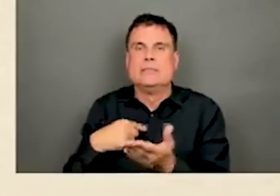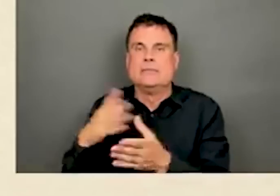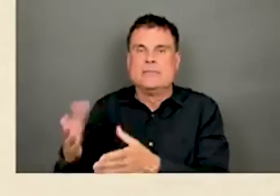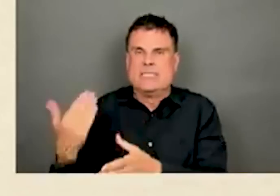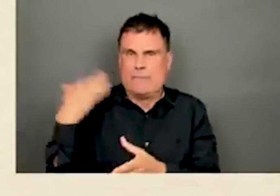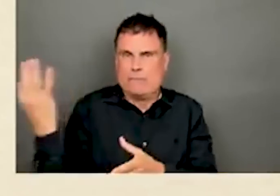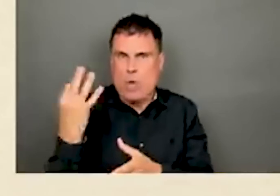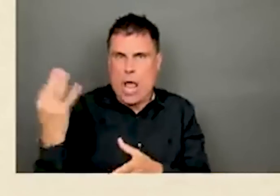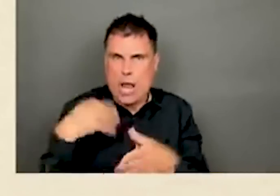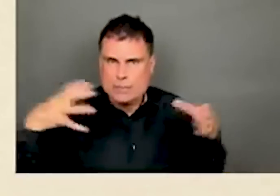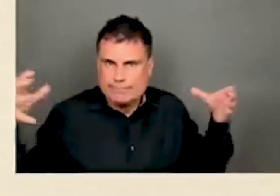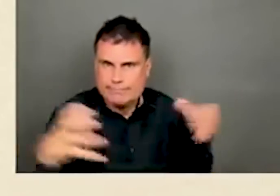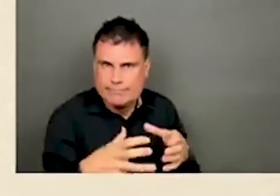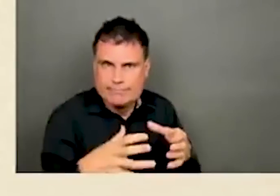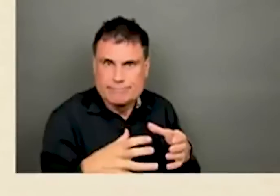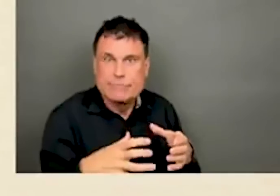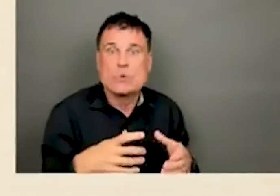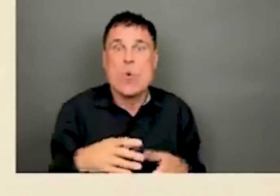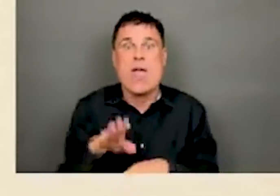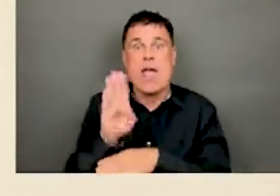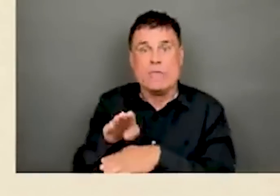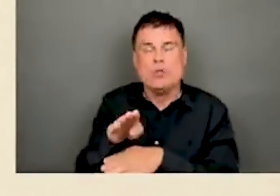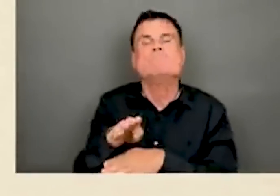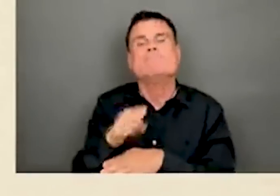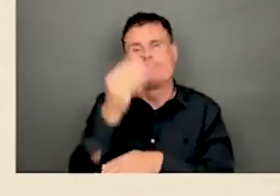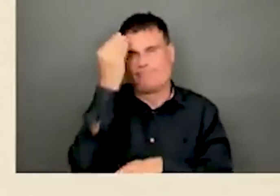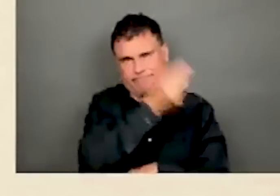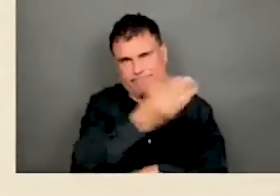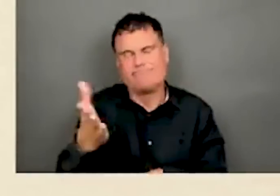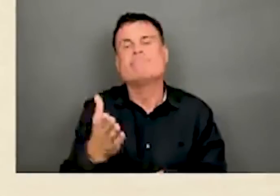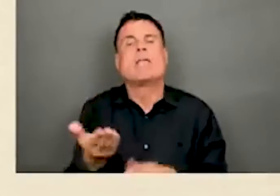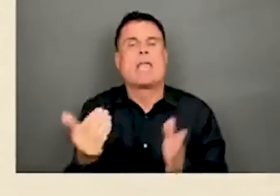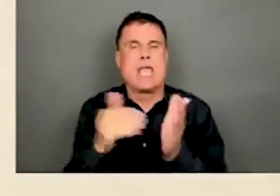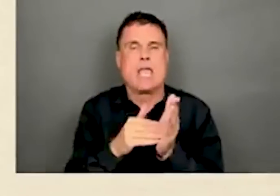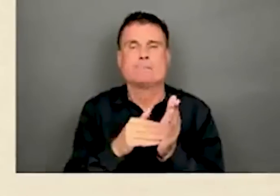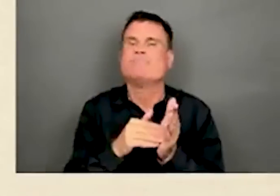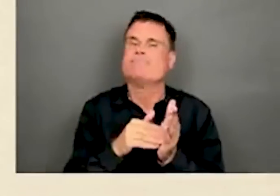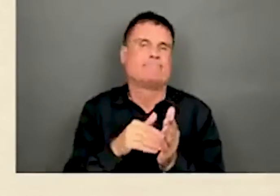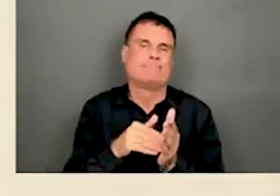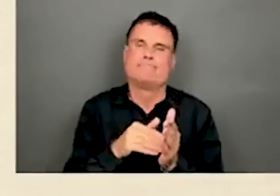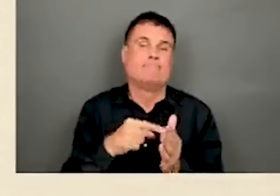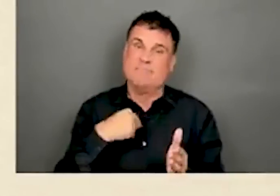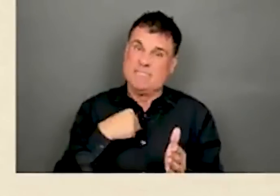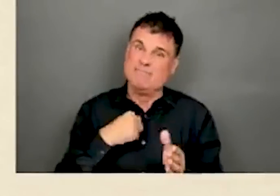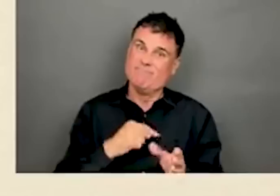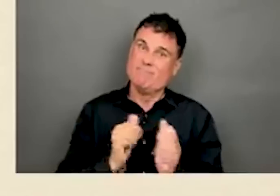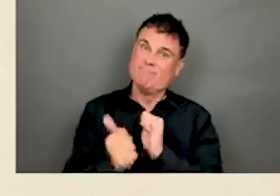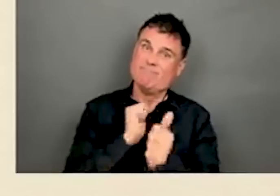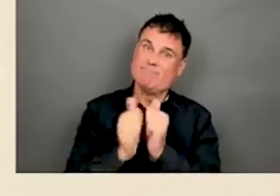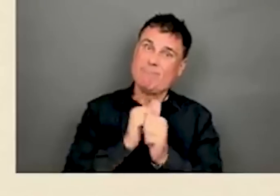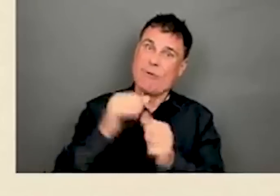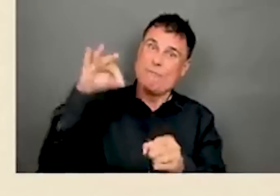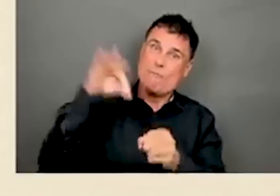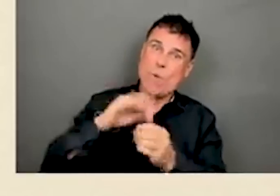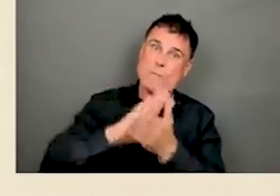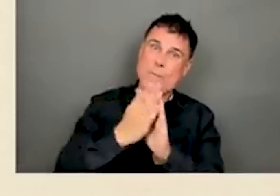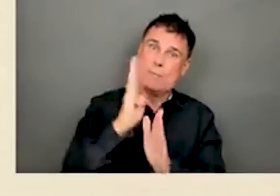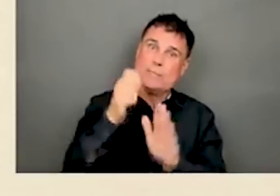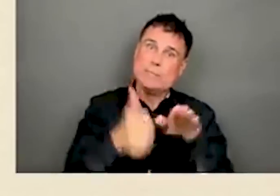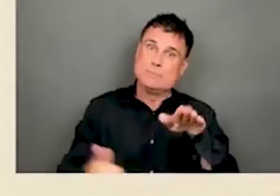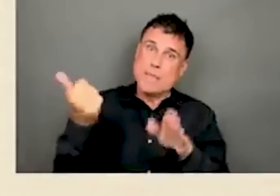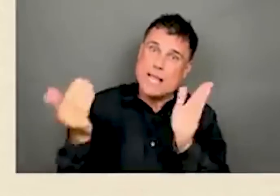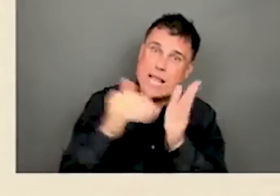this afternoon of my decision, but there's no time like the present. I want to be straightforward with my colleagues across the